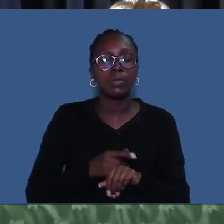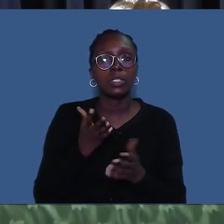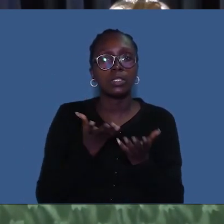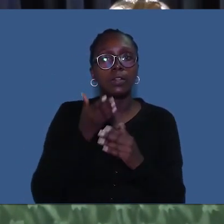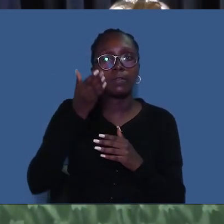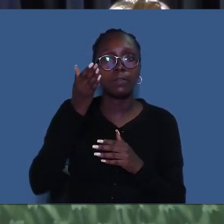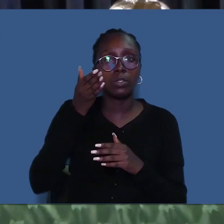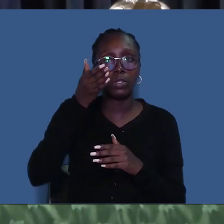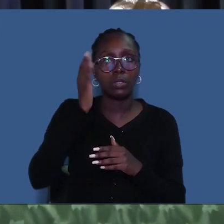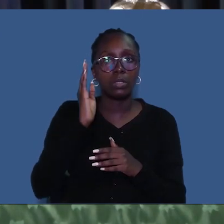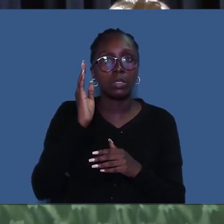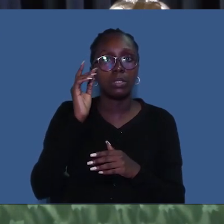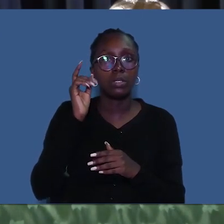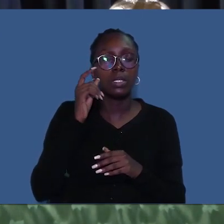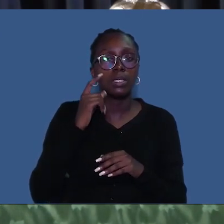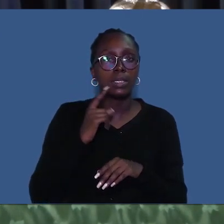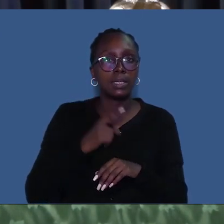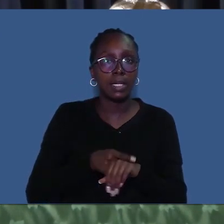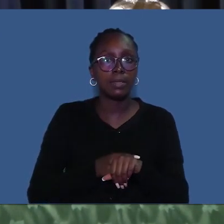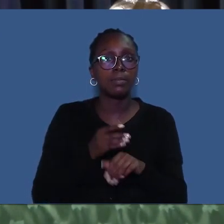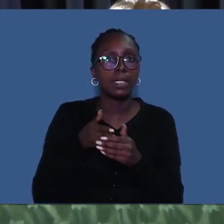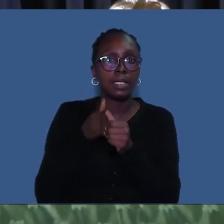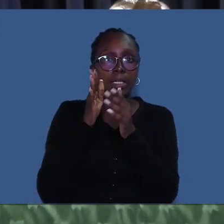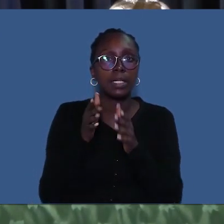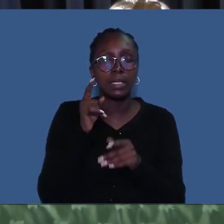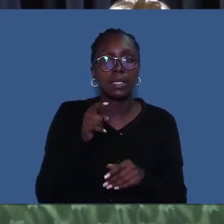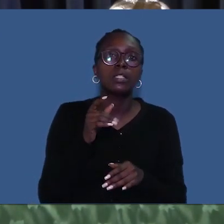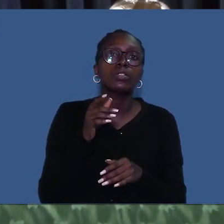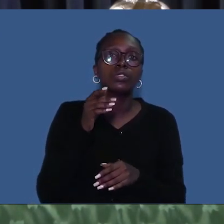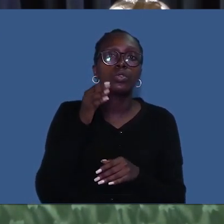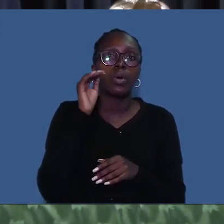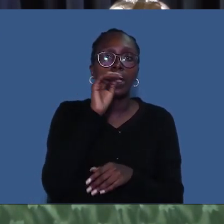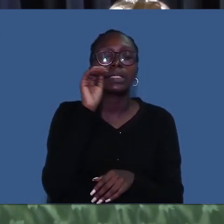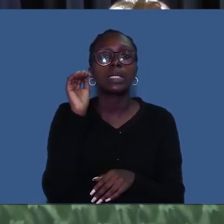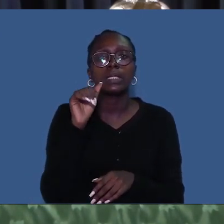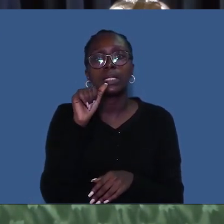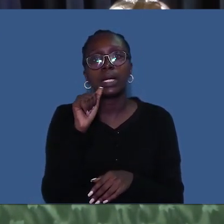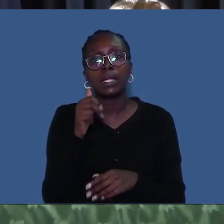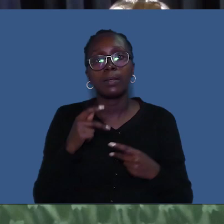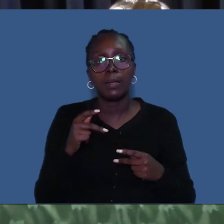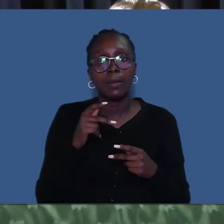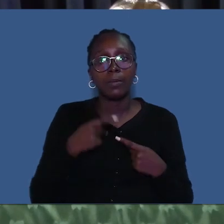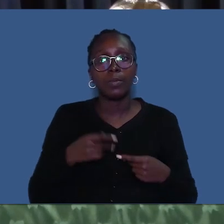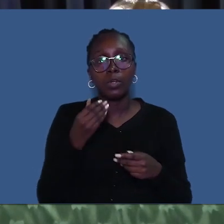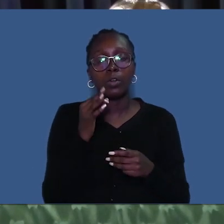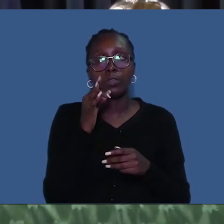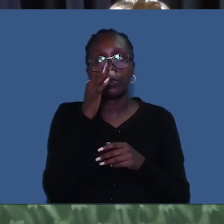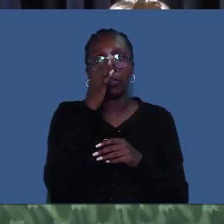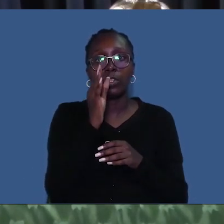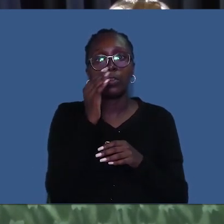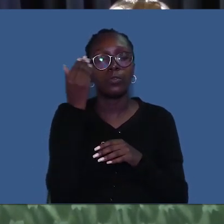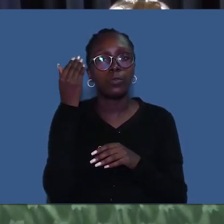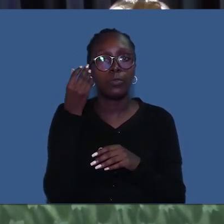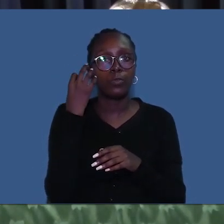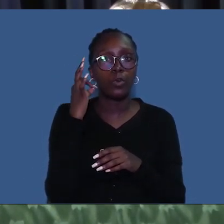to recognize God's chosen servants, God's priests, pastors, and cooperate with them and constantly ask God for